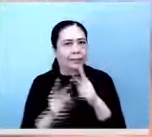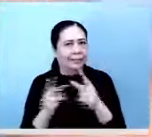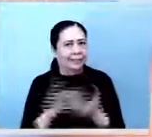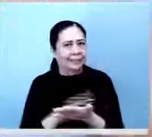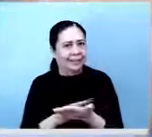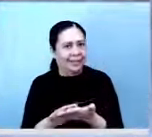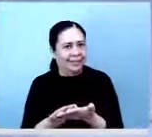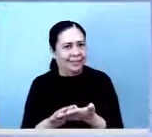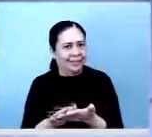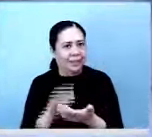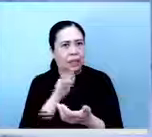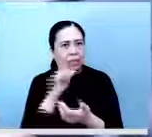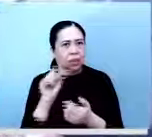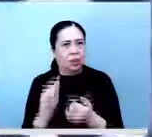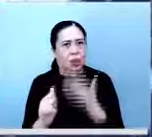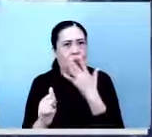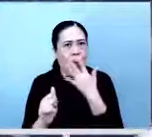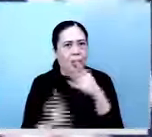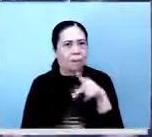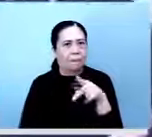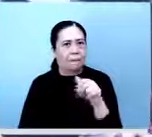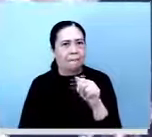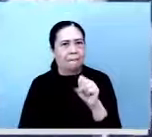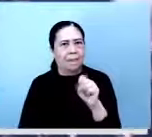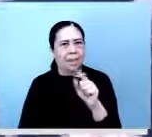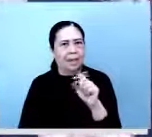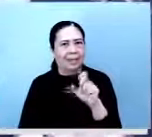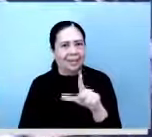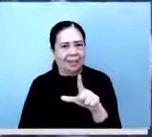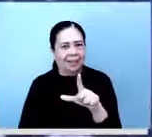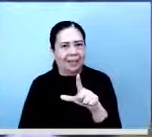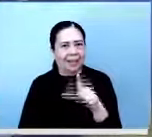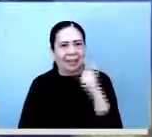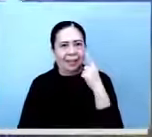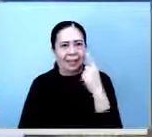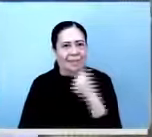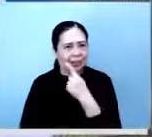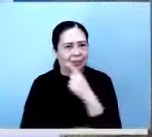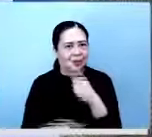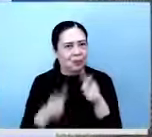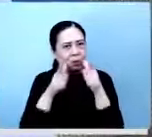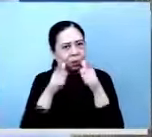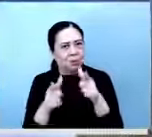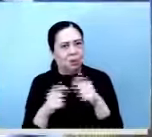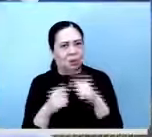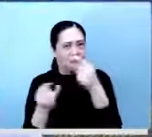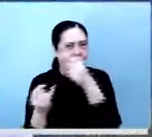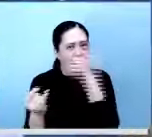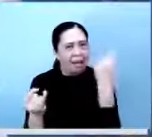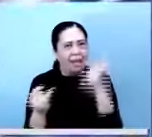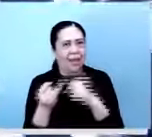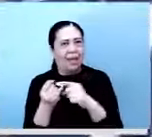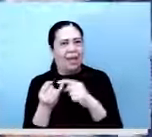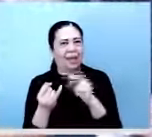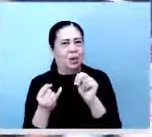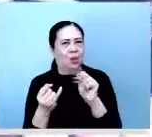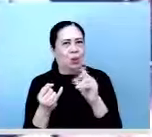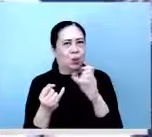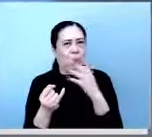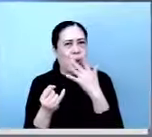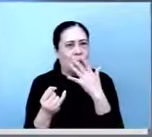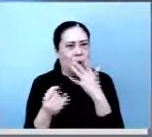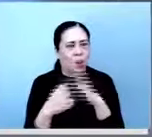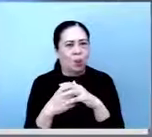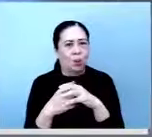hindi lahat pastels. And mayroon kasi tayo mga tinatawag na aesthetic looking mga kids ngayon. Gusto black, nude colors. So, ito, you